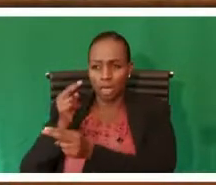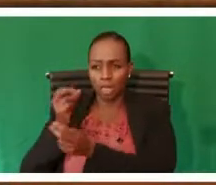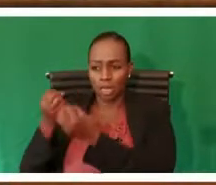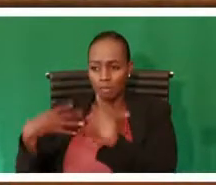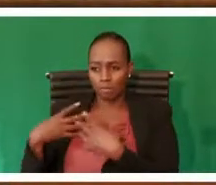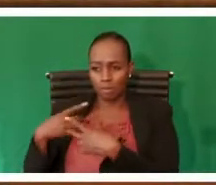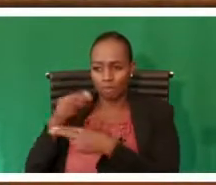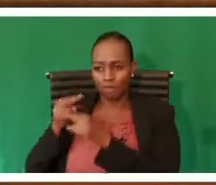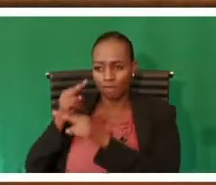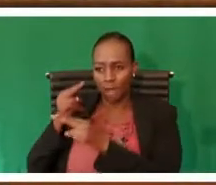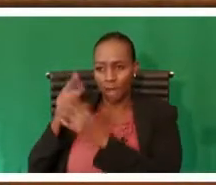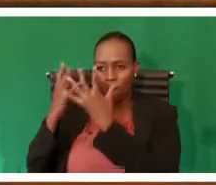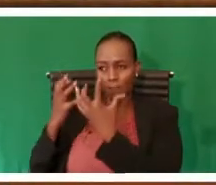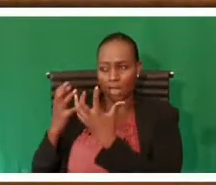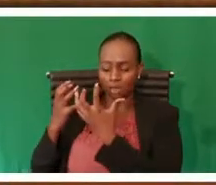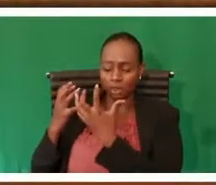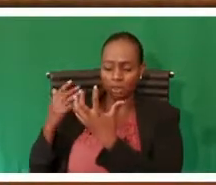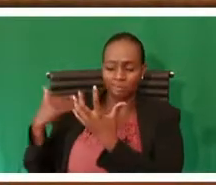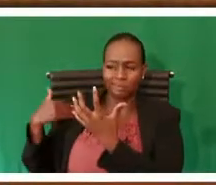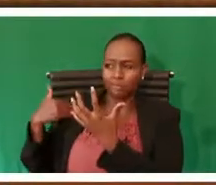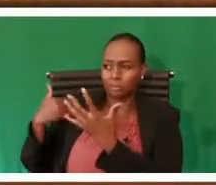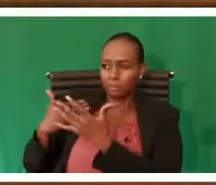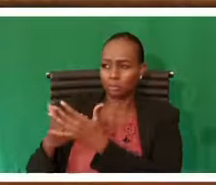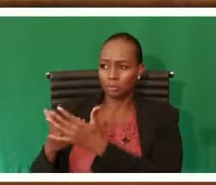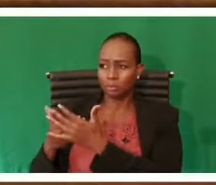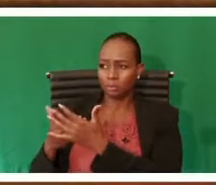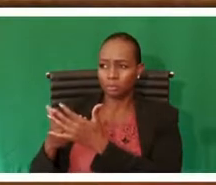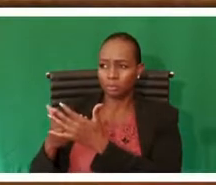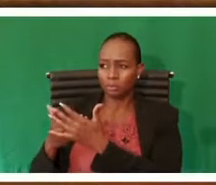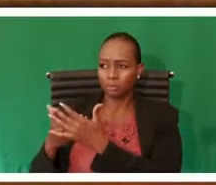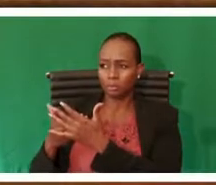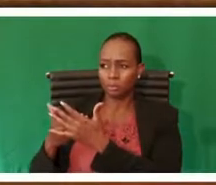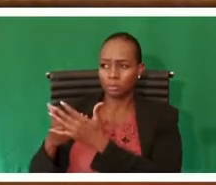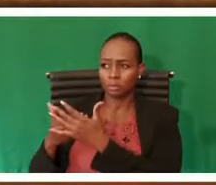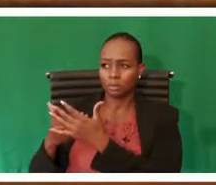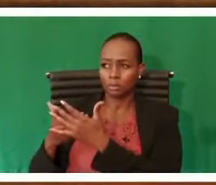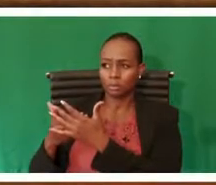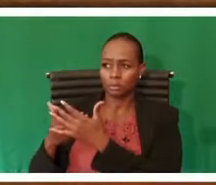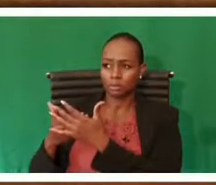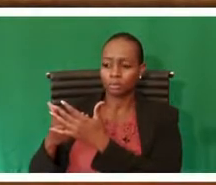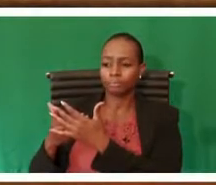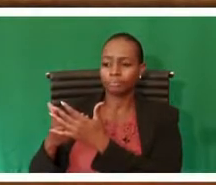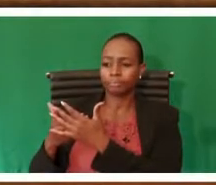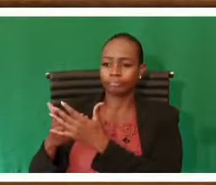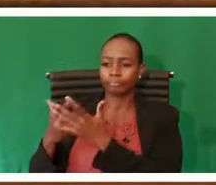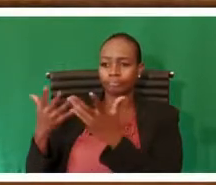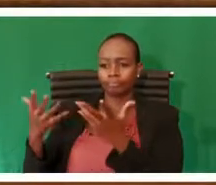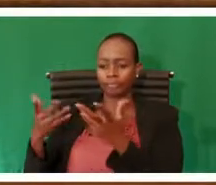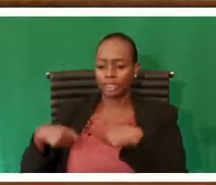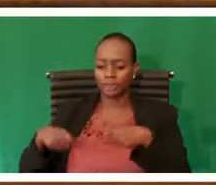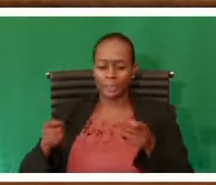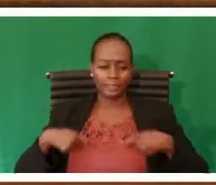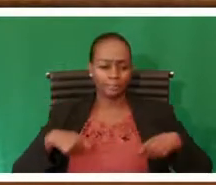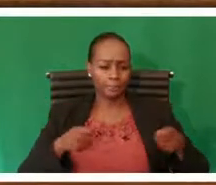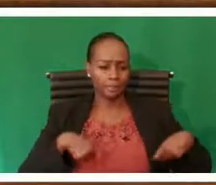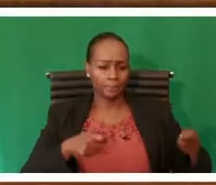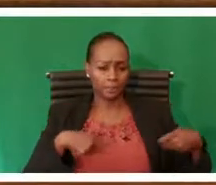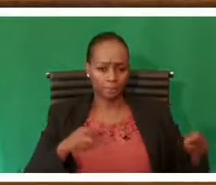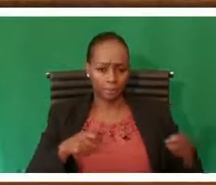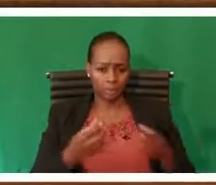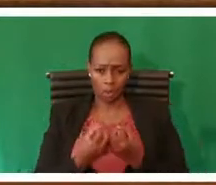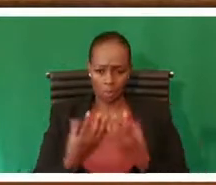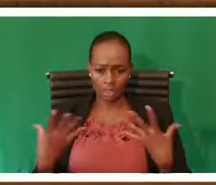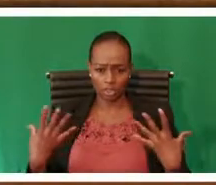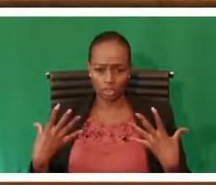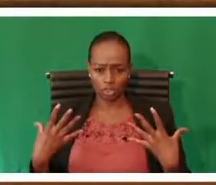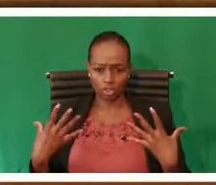figures of how far we have gone in terms of the expenditure